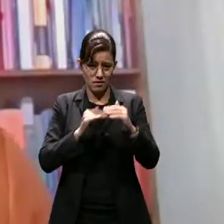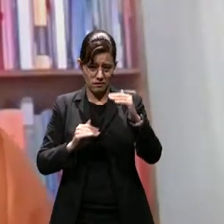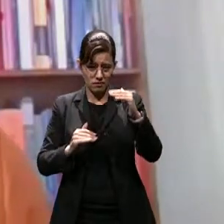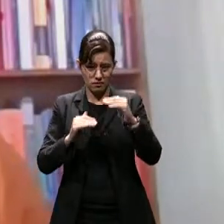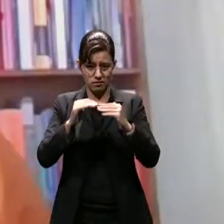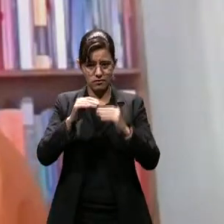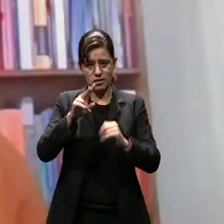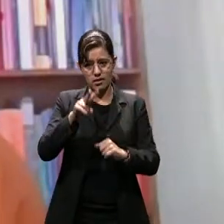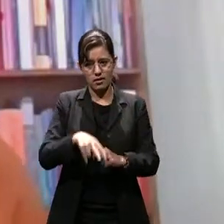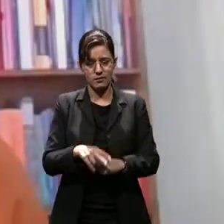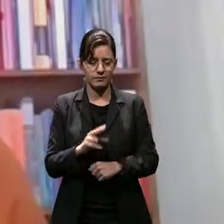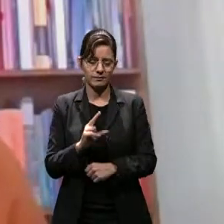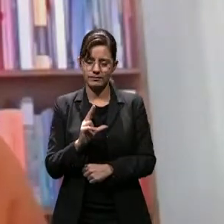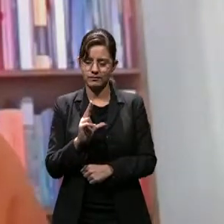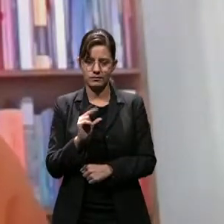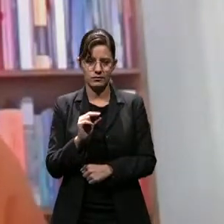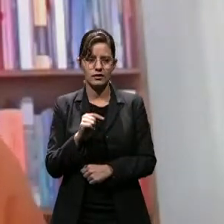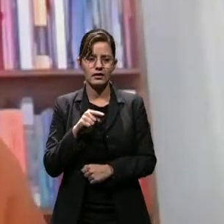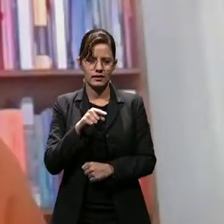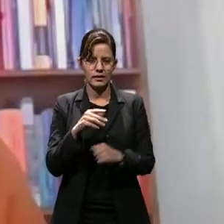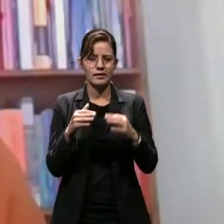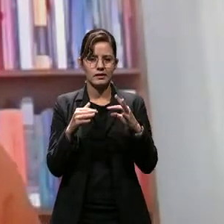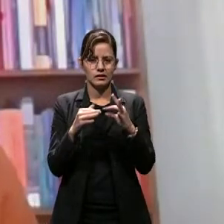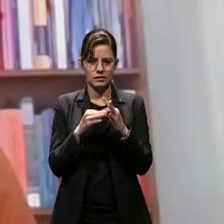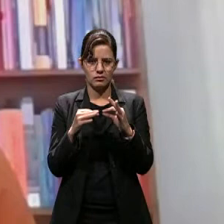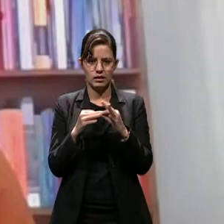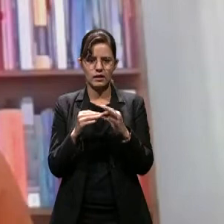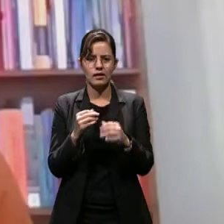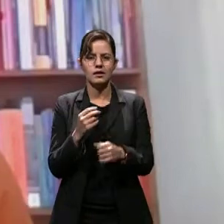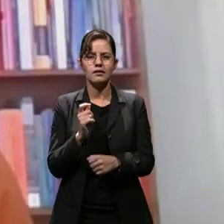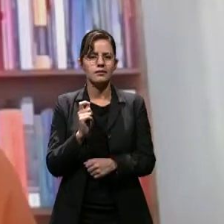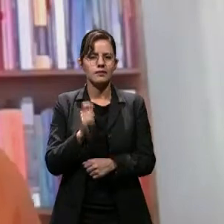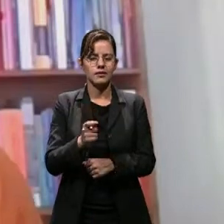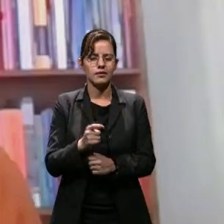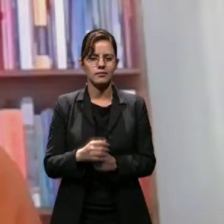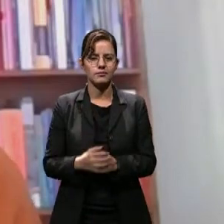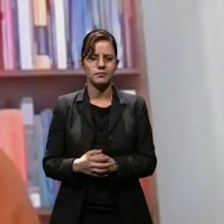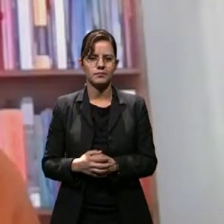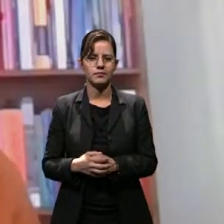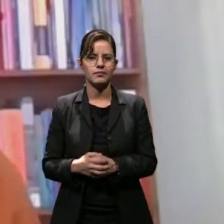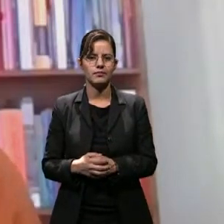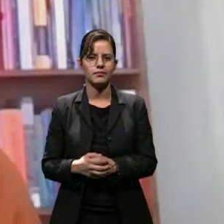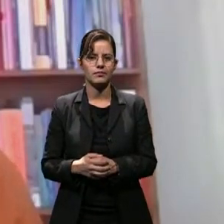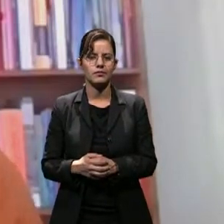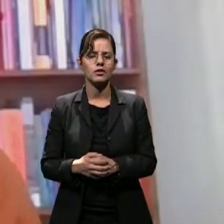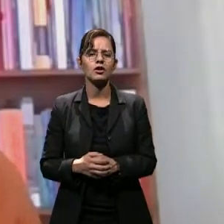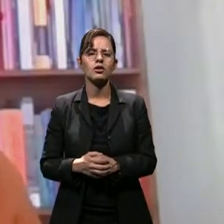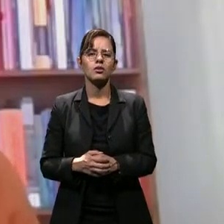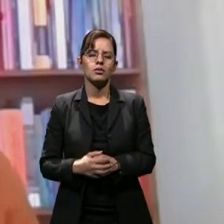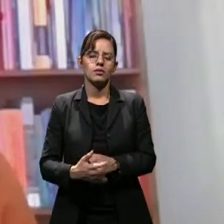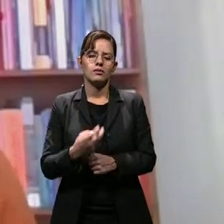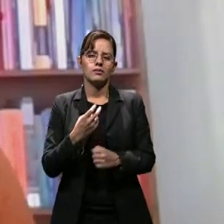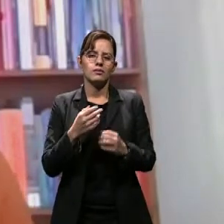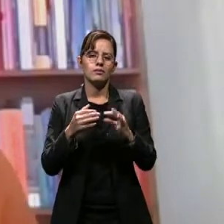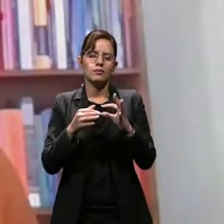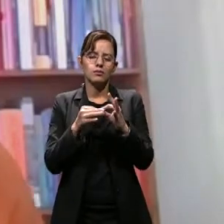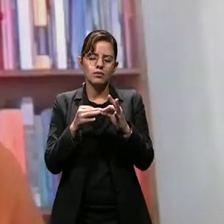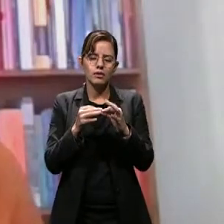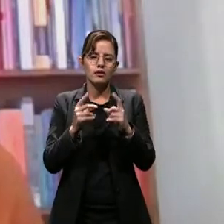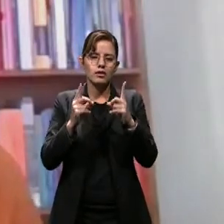conditions truly be effective. And here, everything that has to do with the possibility of